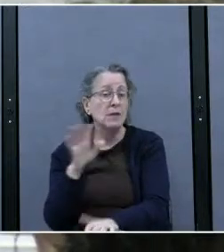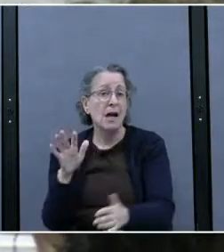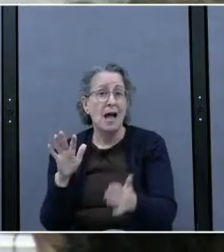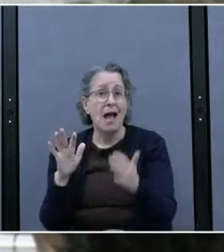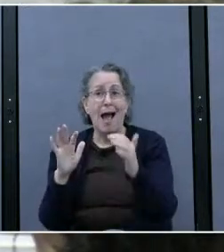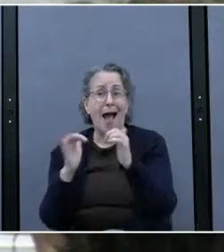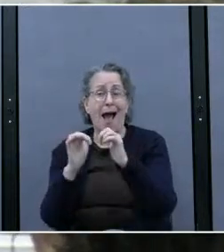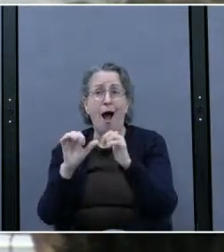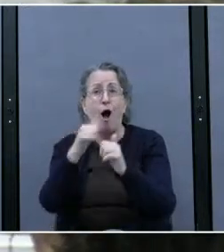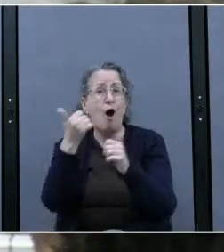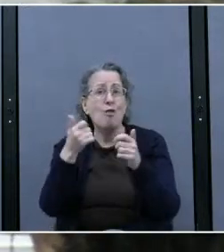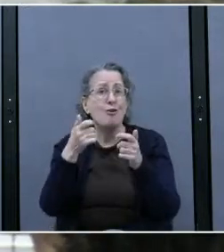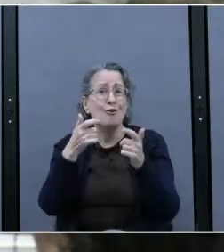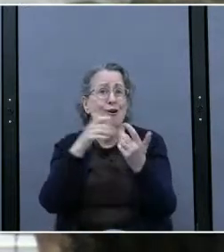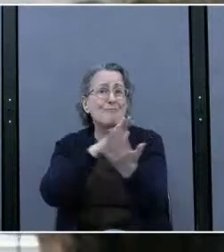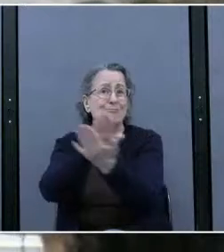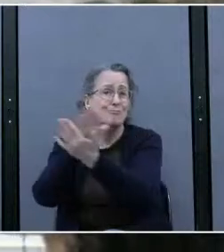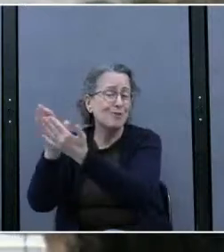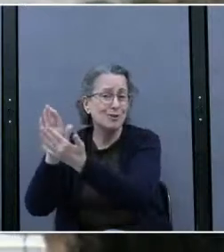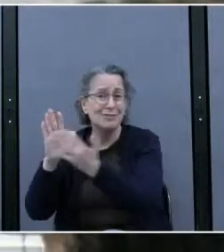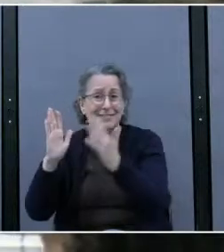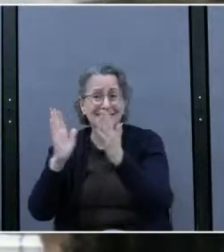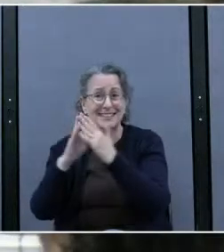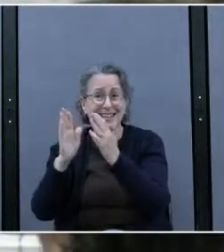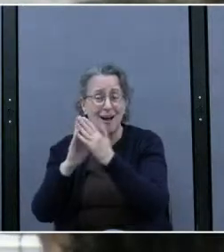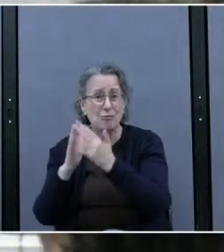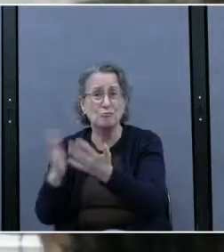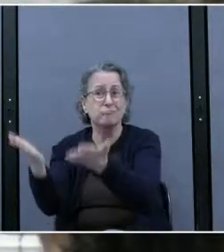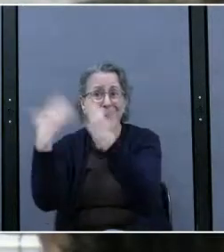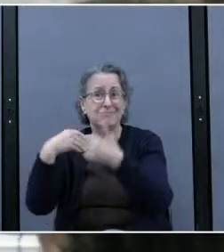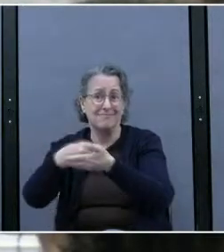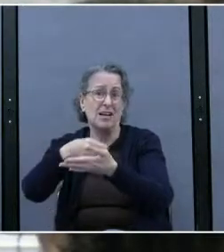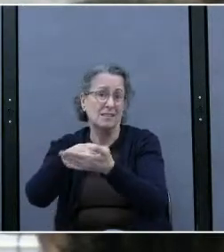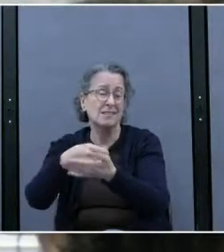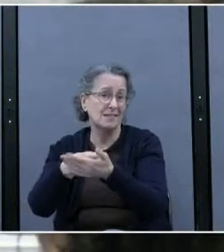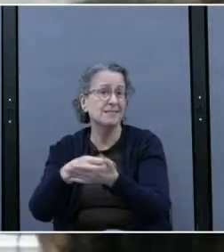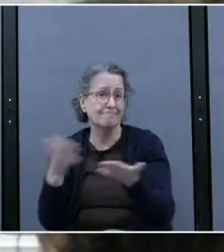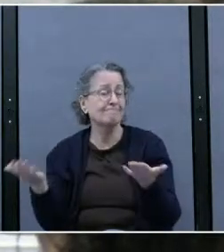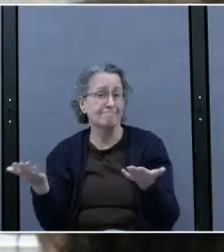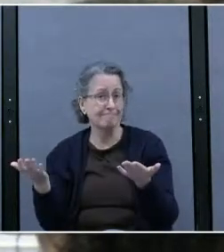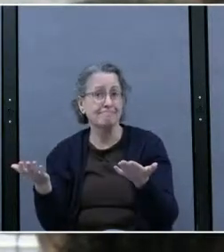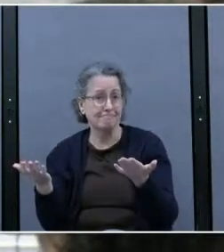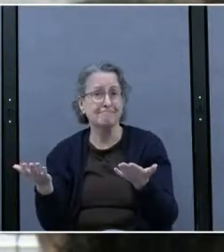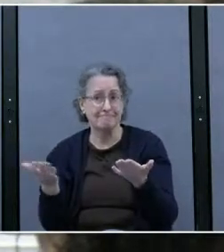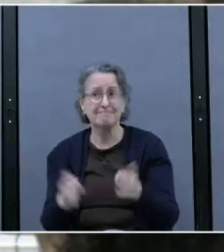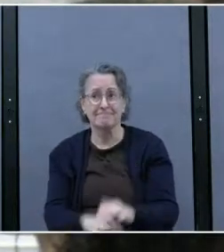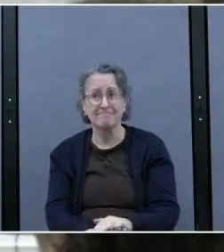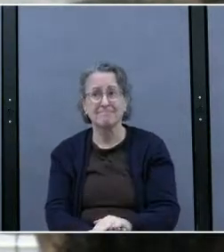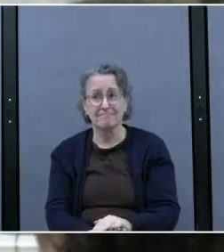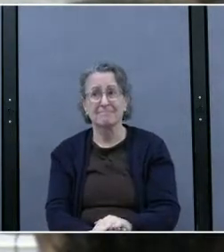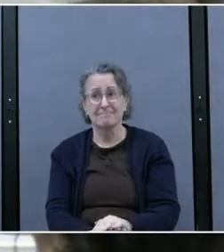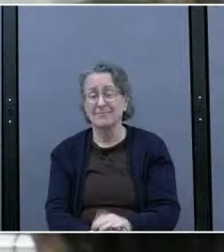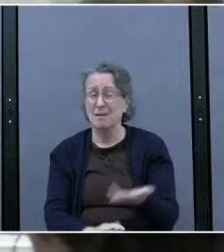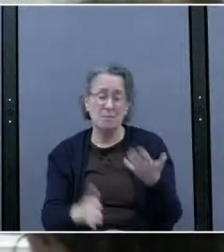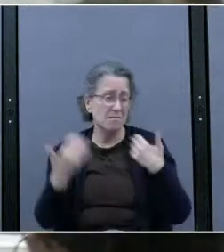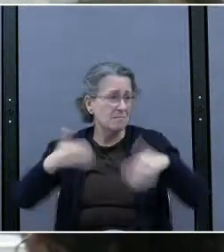funds. What other mechanisms are available when we are looking at a 12% tax increase and